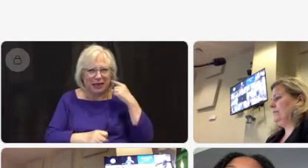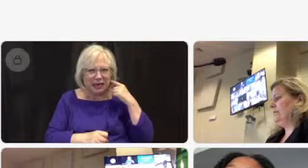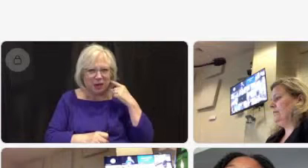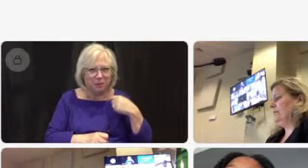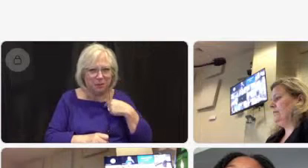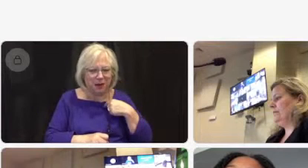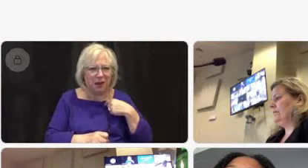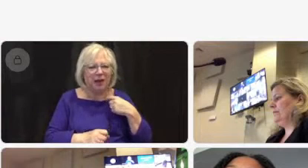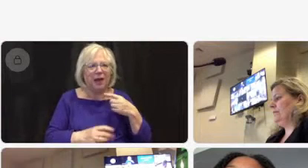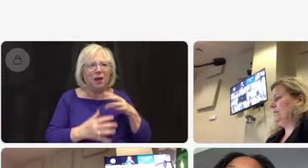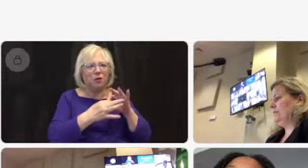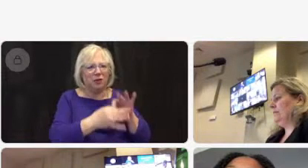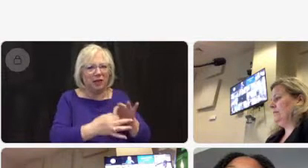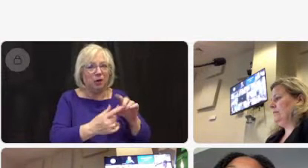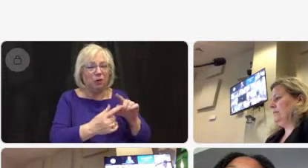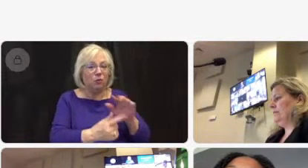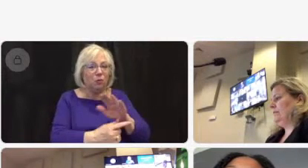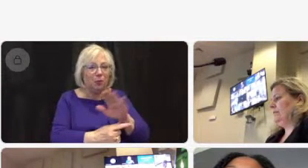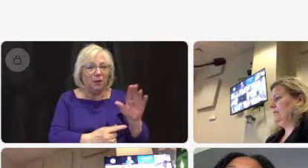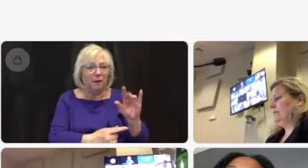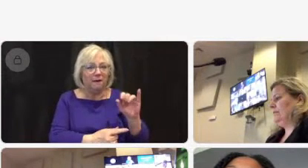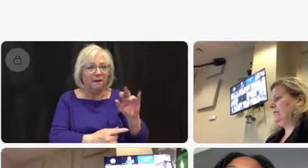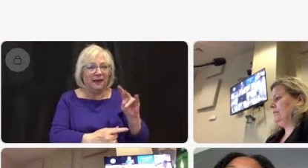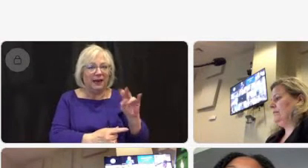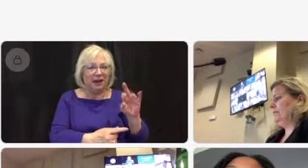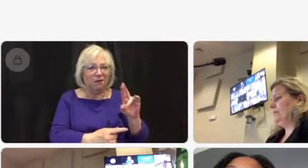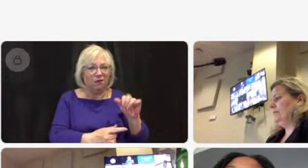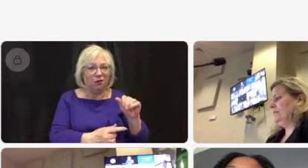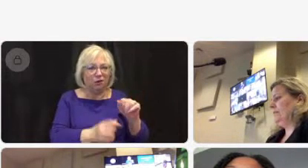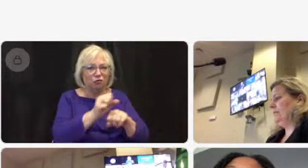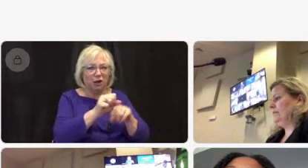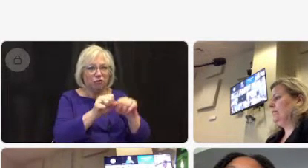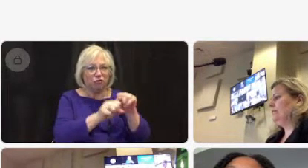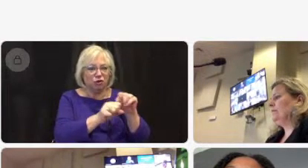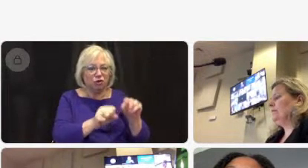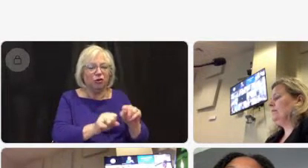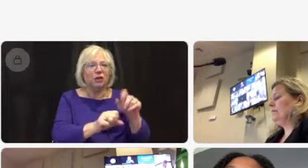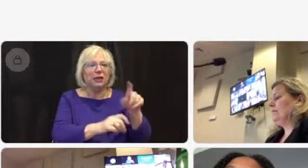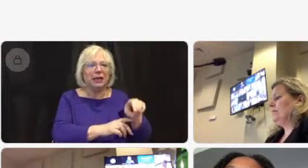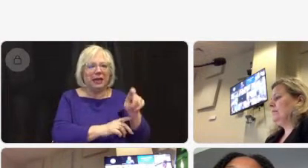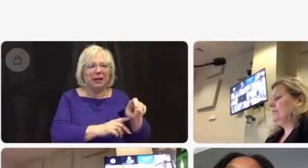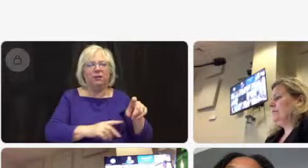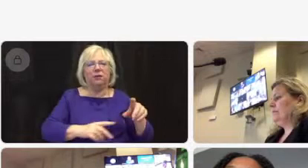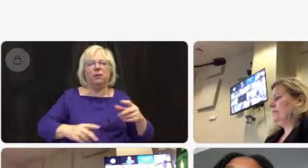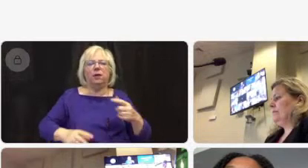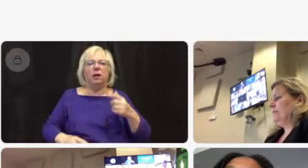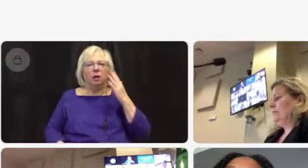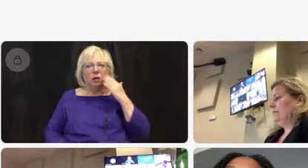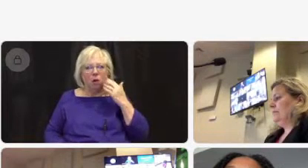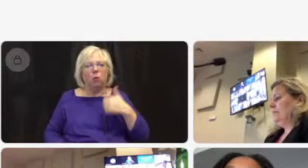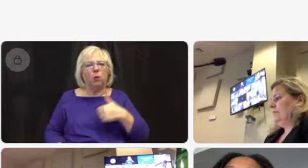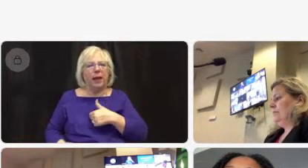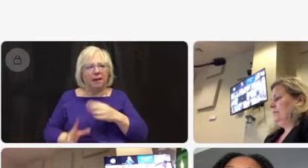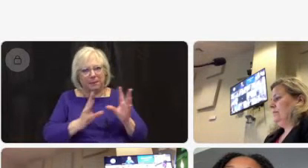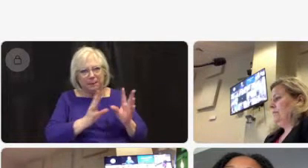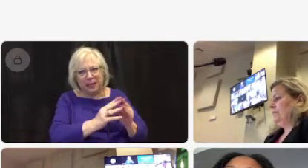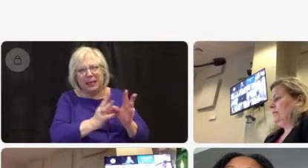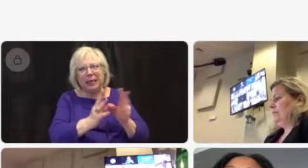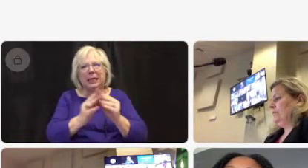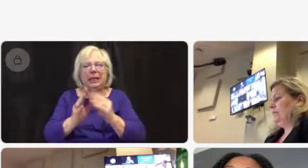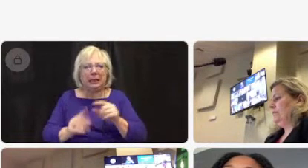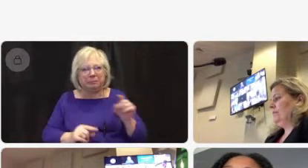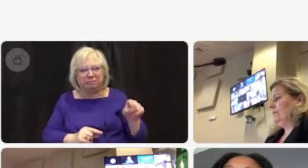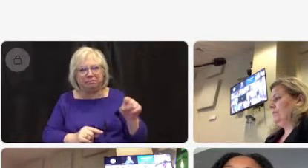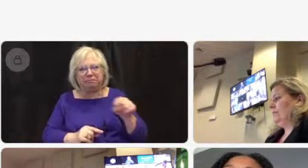to their infrastructure needs. You know, we have these meetings. We ask